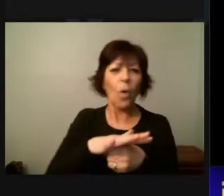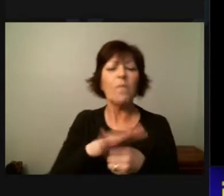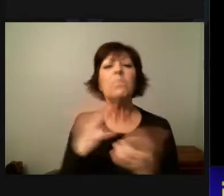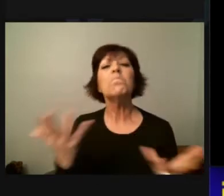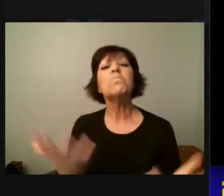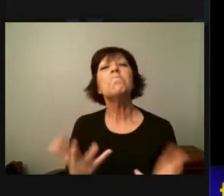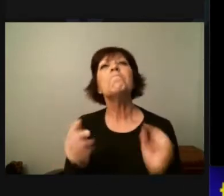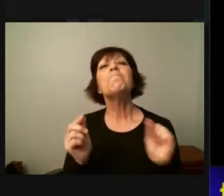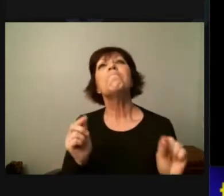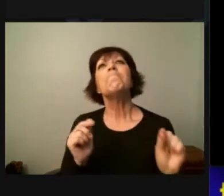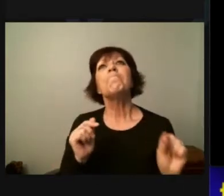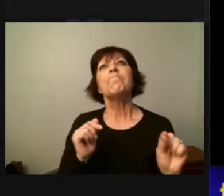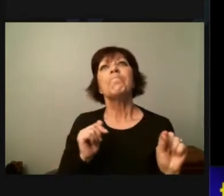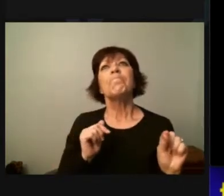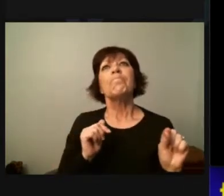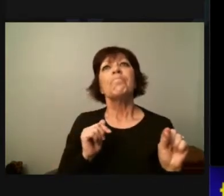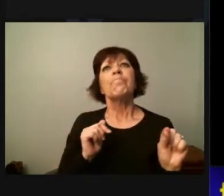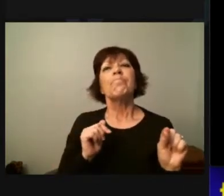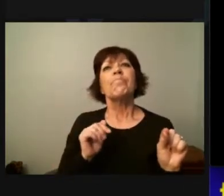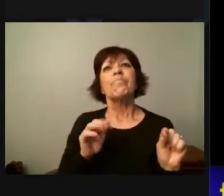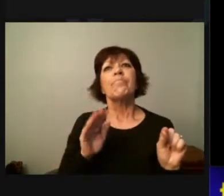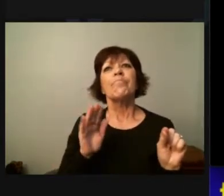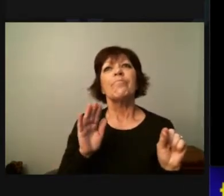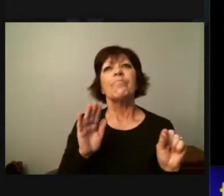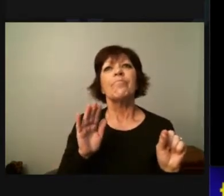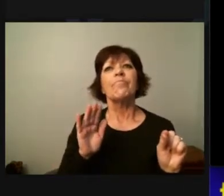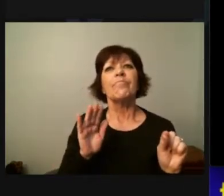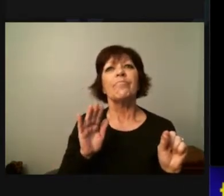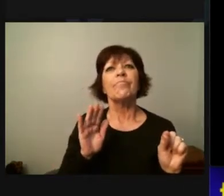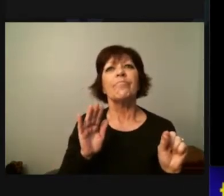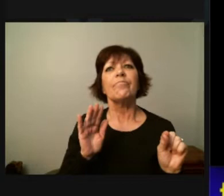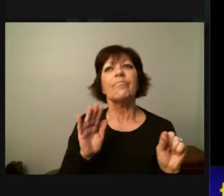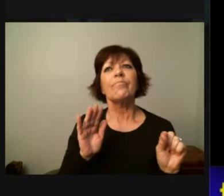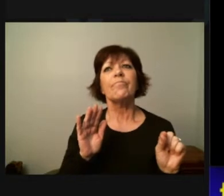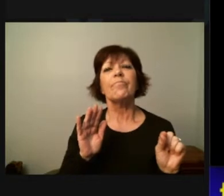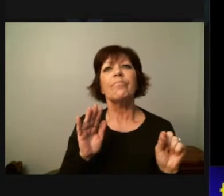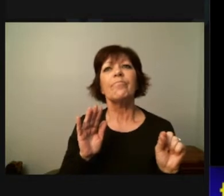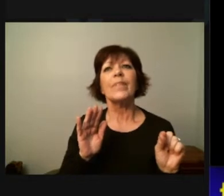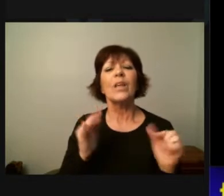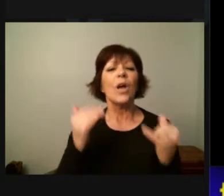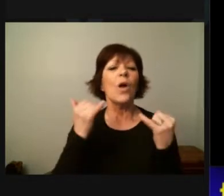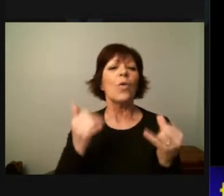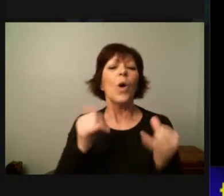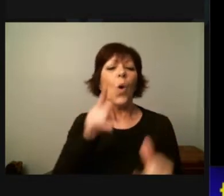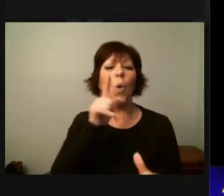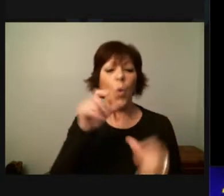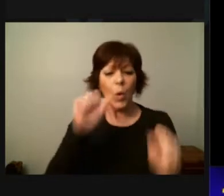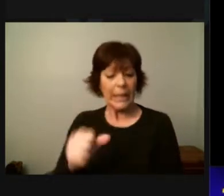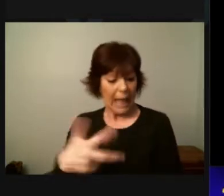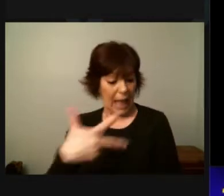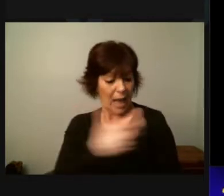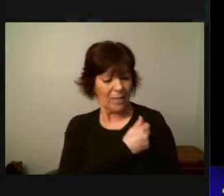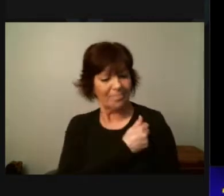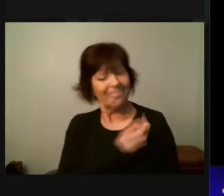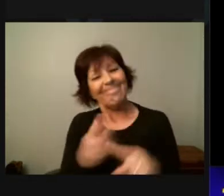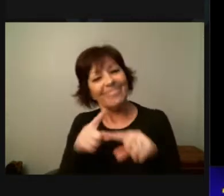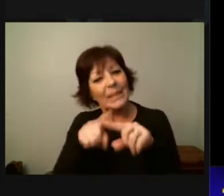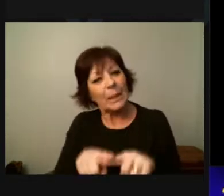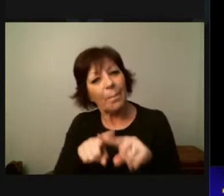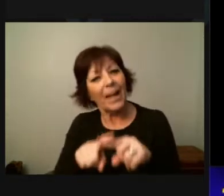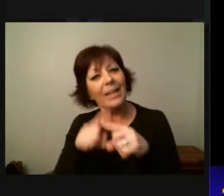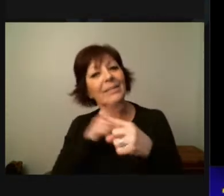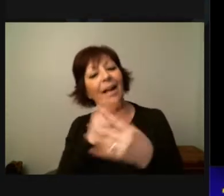that there are different people who qualify for the vaccine at different